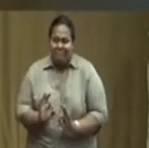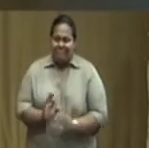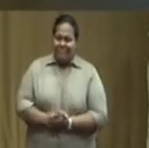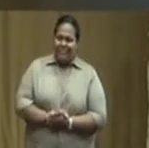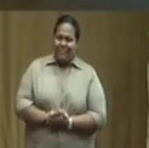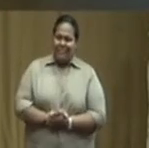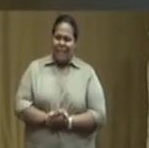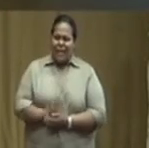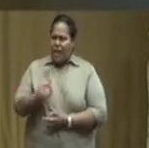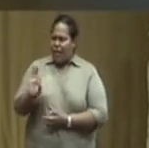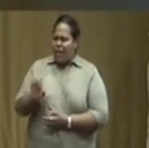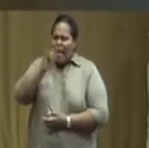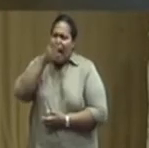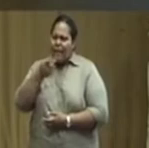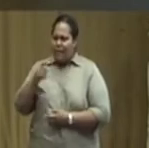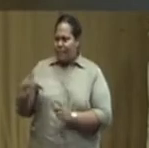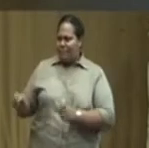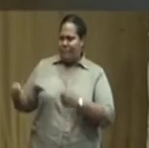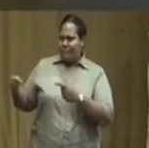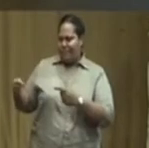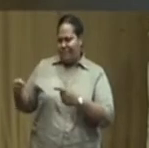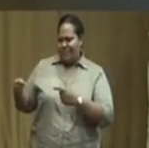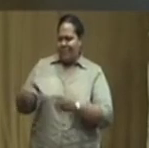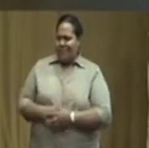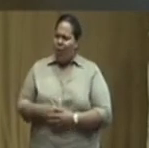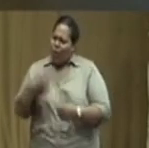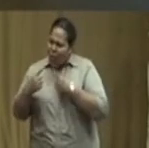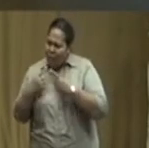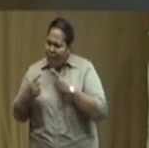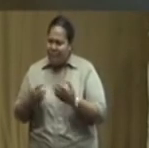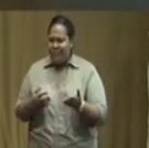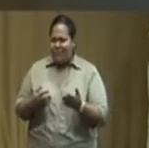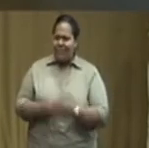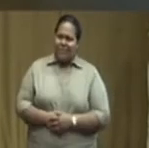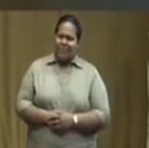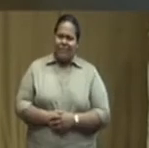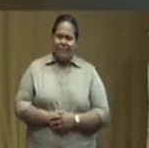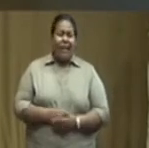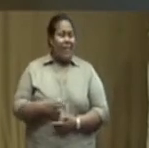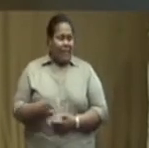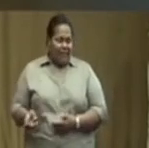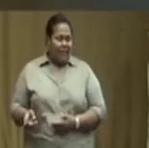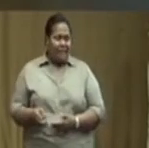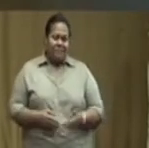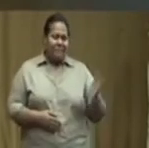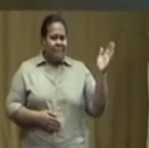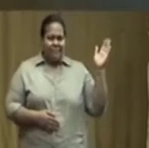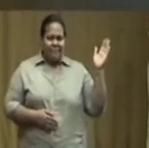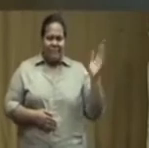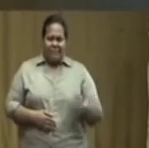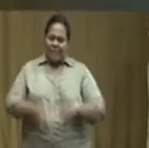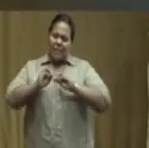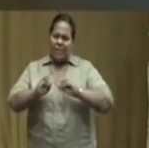to criticizing or to critiquing the ideas put forward by the lecturer, then this constructive talking model, it can't